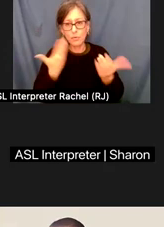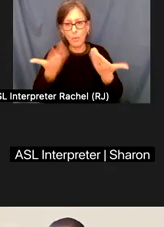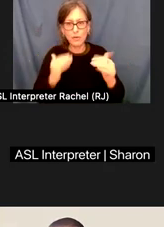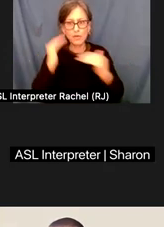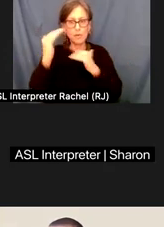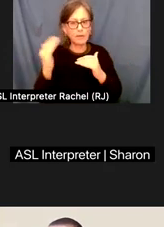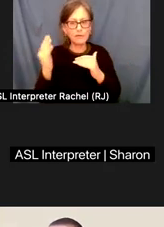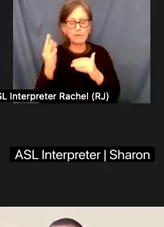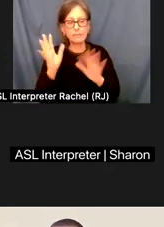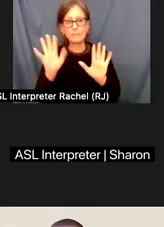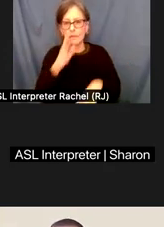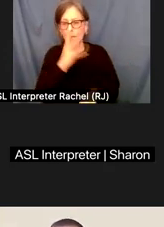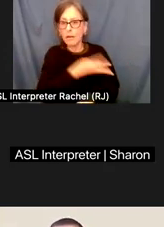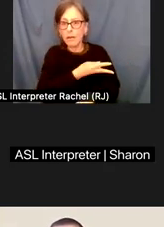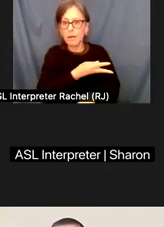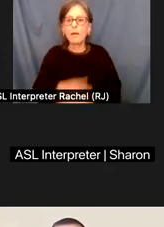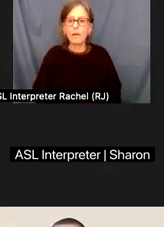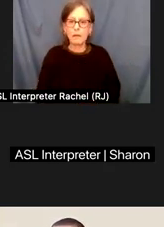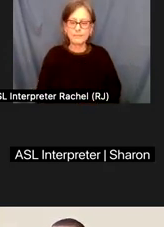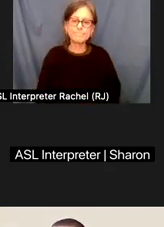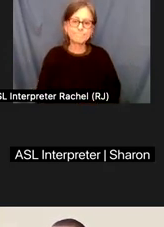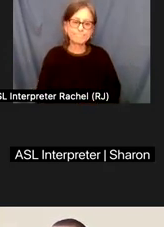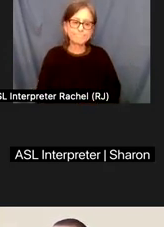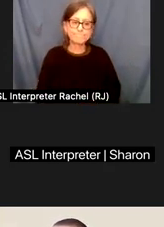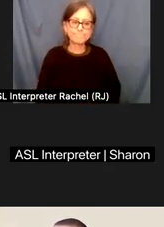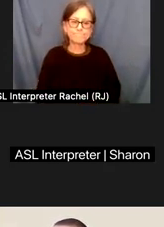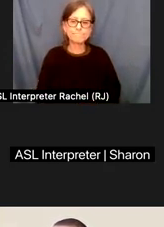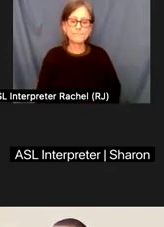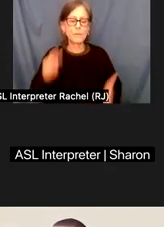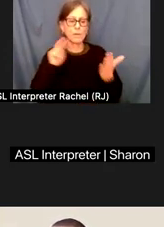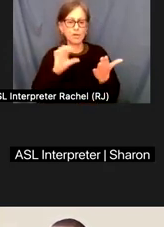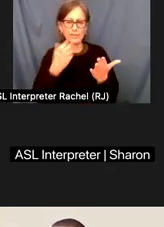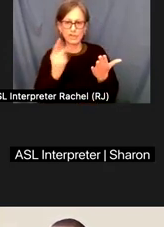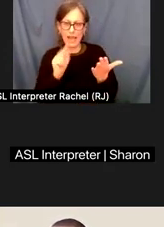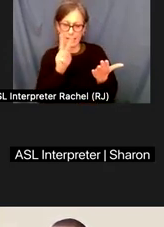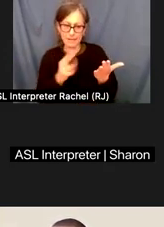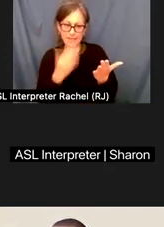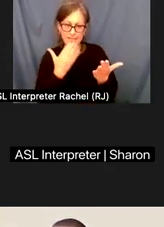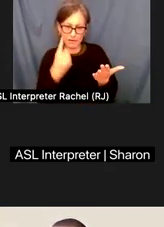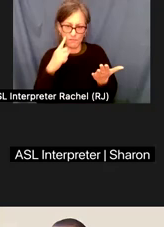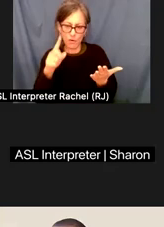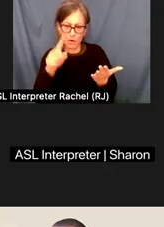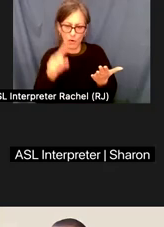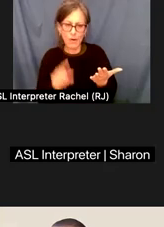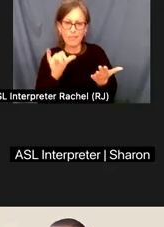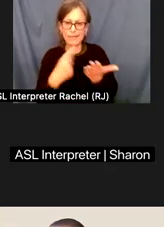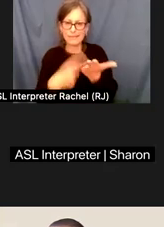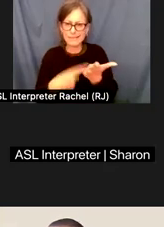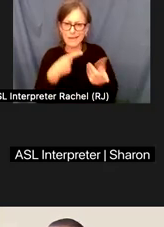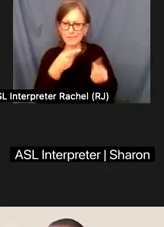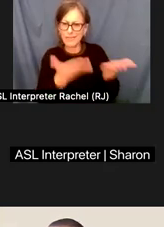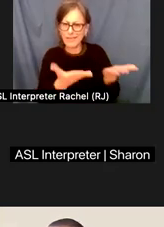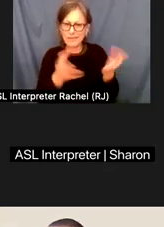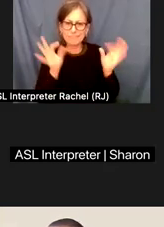so I'm just going to look over at the chat. Thanks for the discussions that are happening